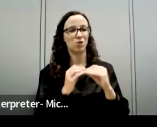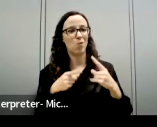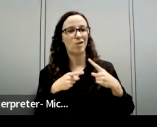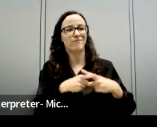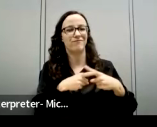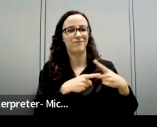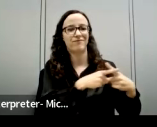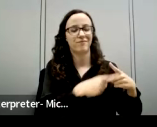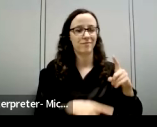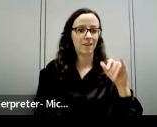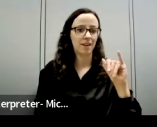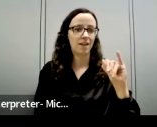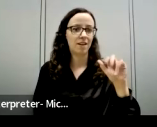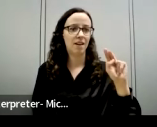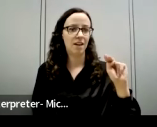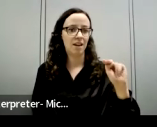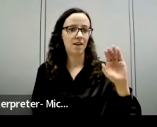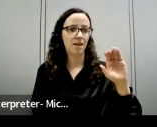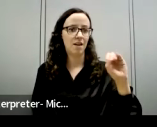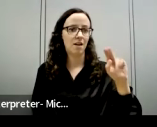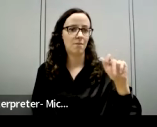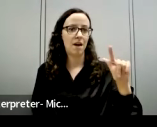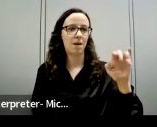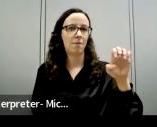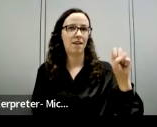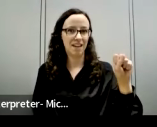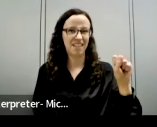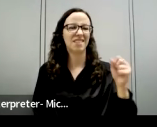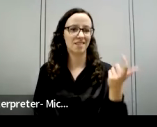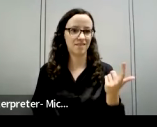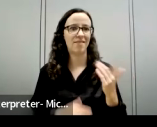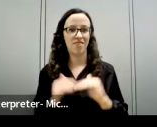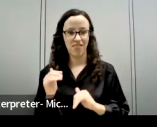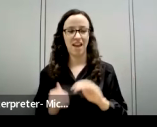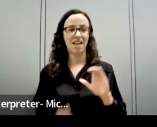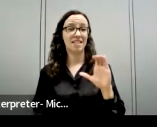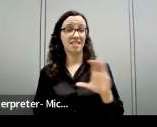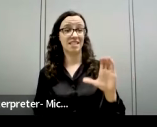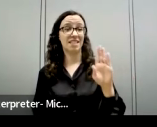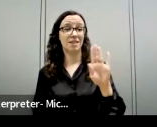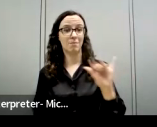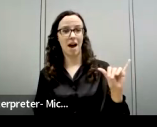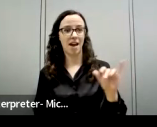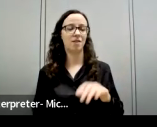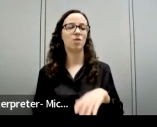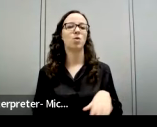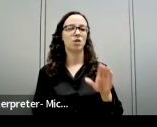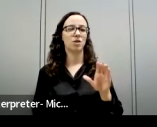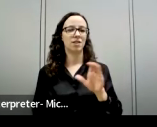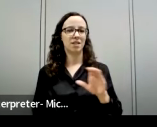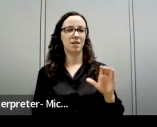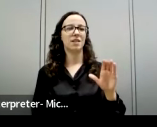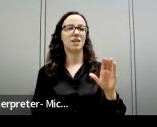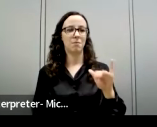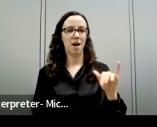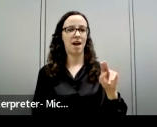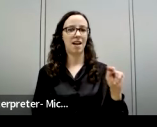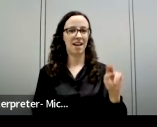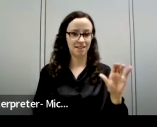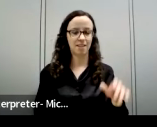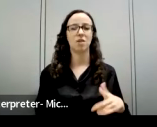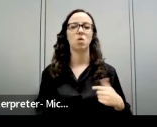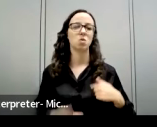than either CC by itself or CC by NC does. So my own personal preference was to stop using that and just